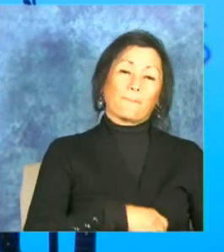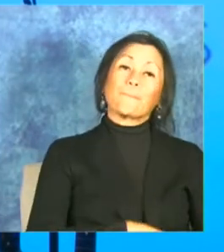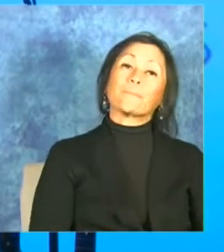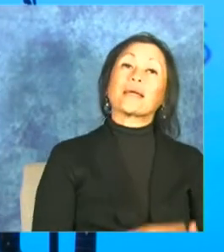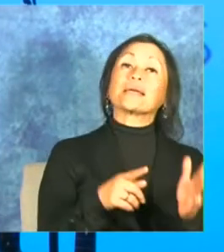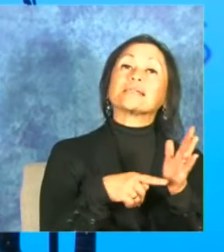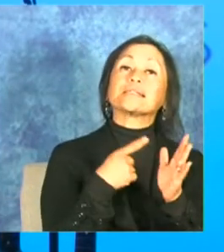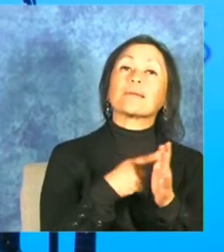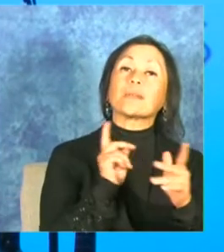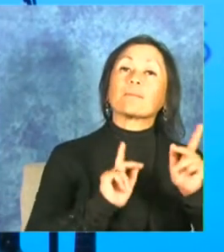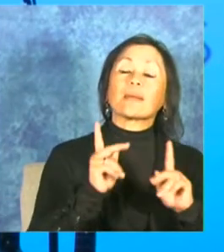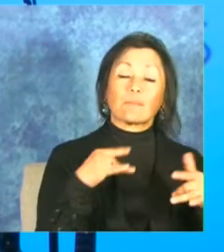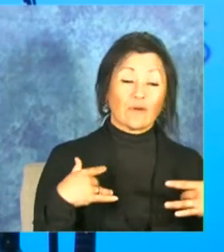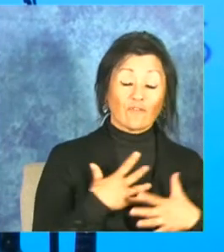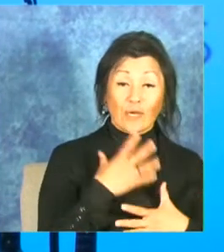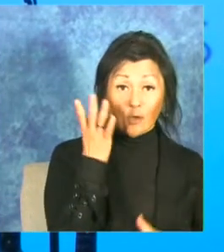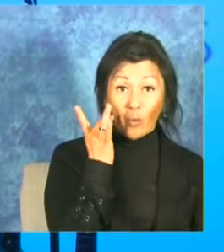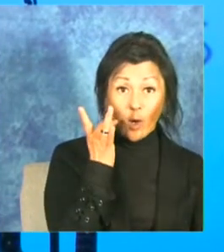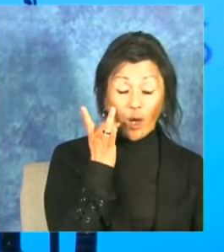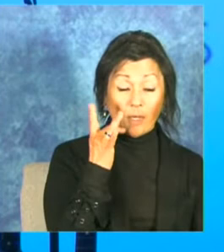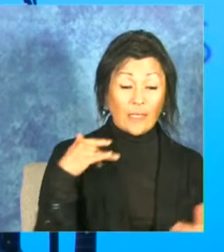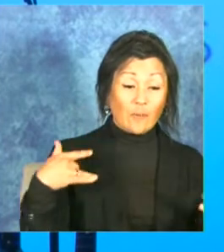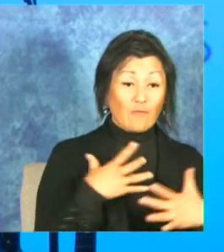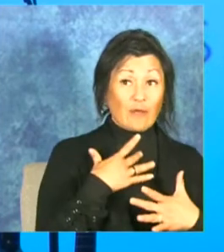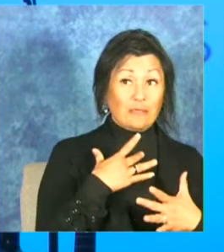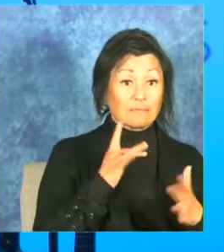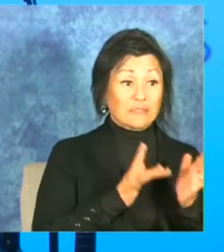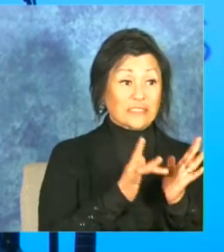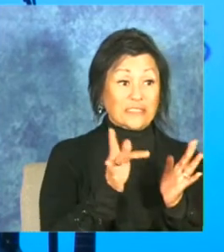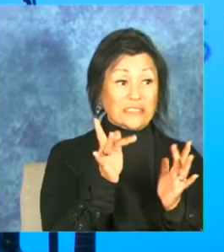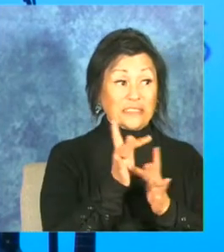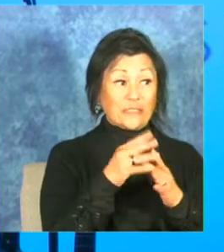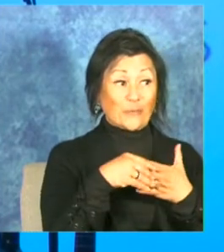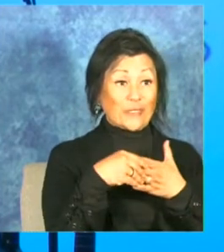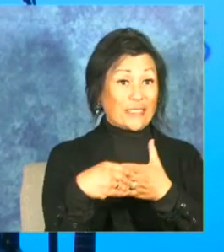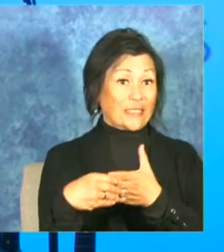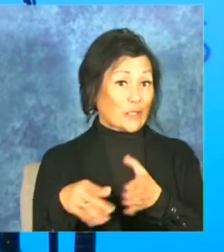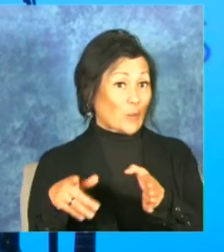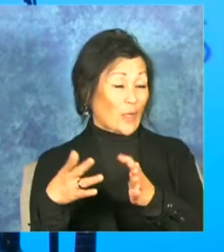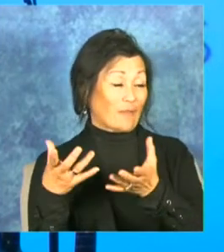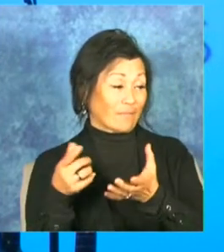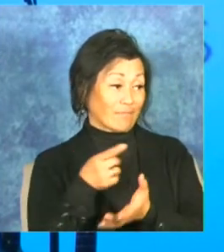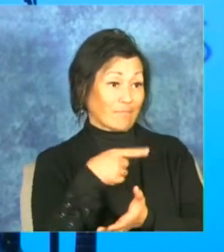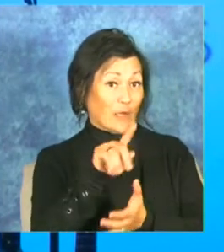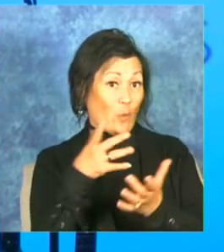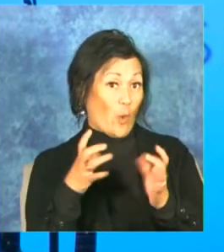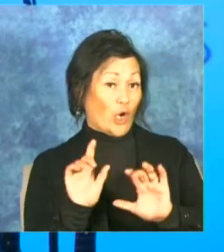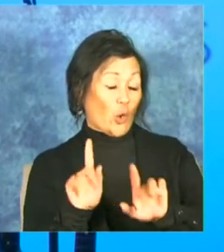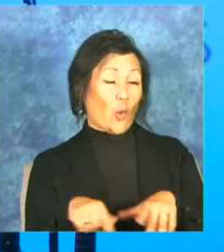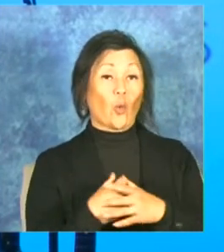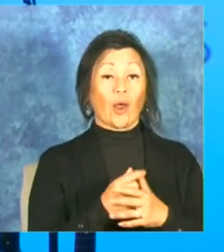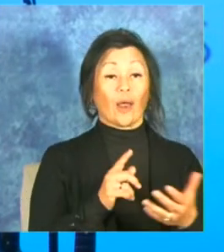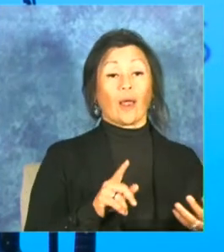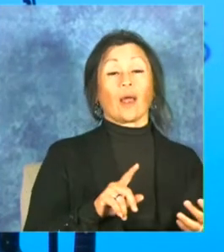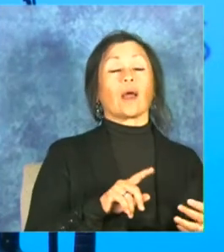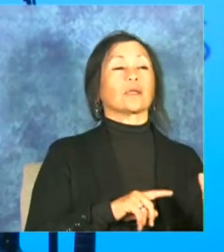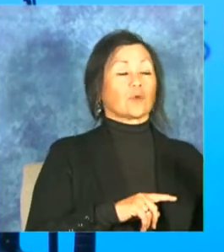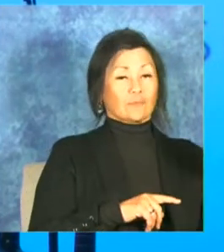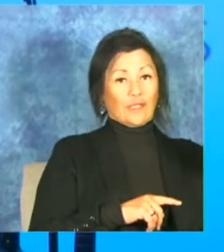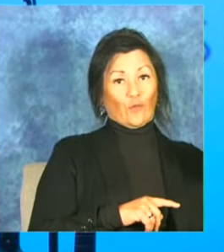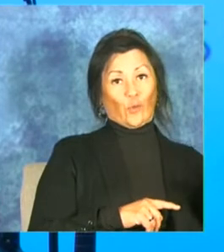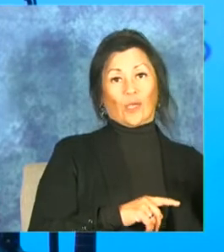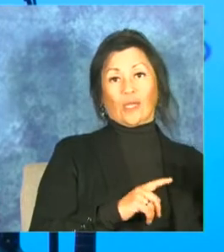And sometimes people are afraid because they're afraid Jesus will take them in a direction they don't want to go. The third thing you have